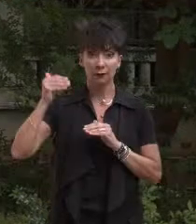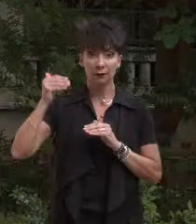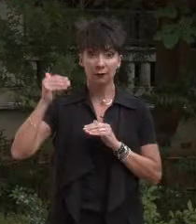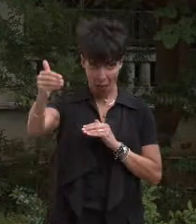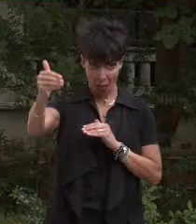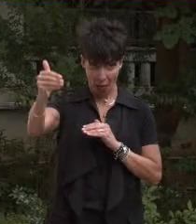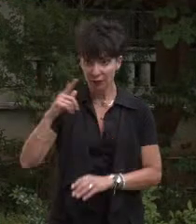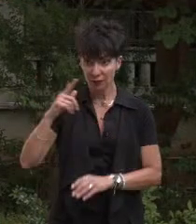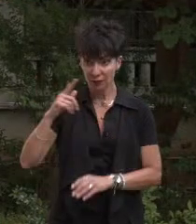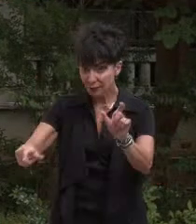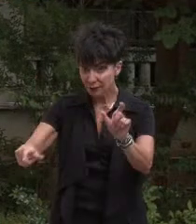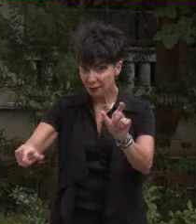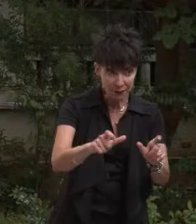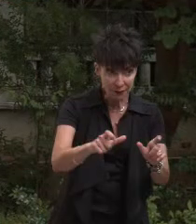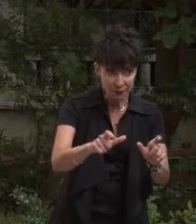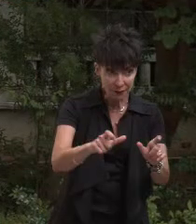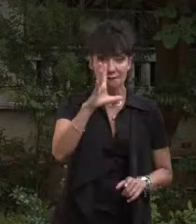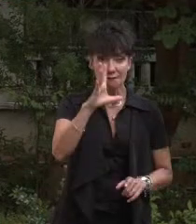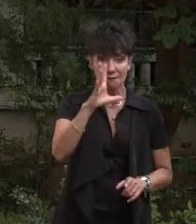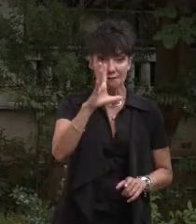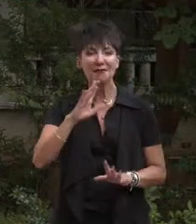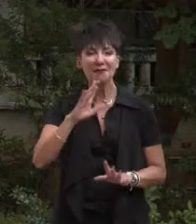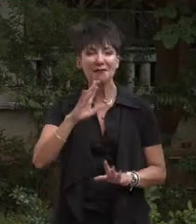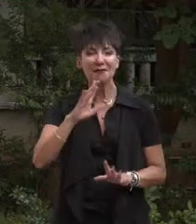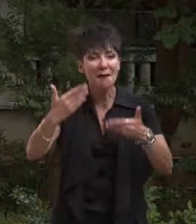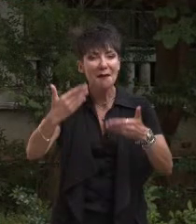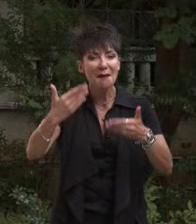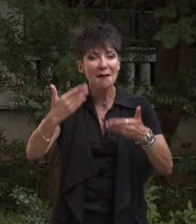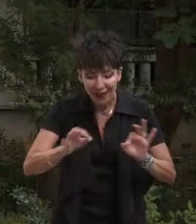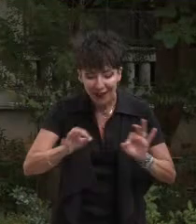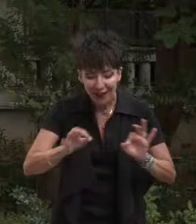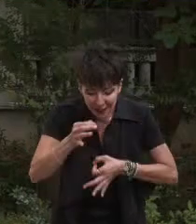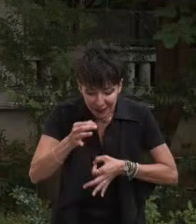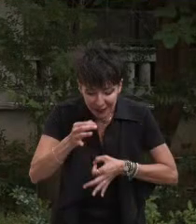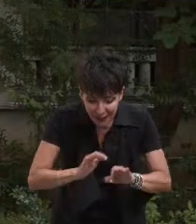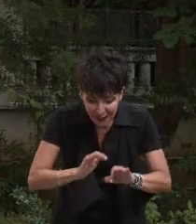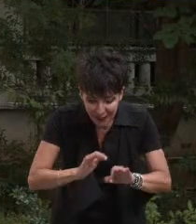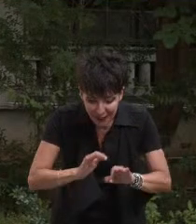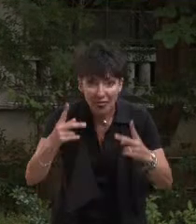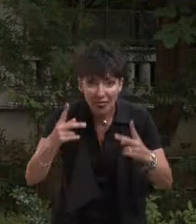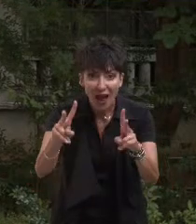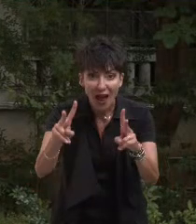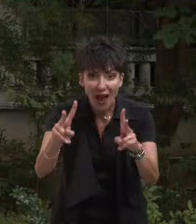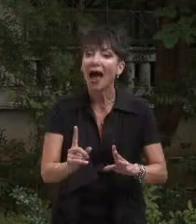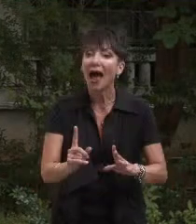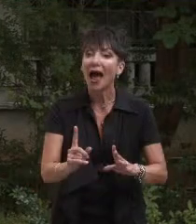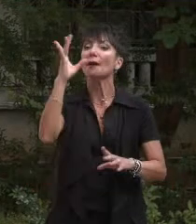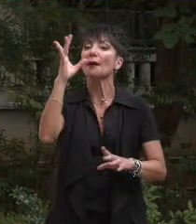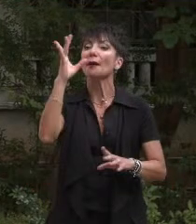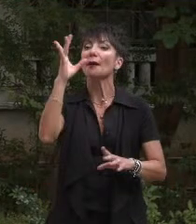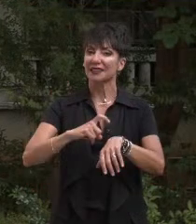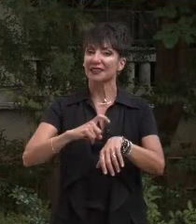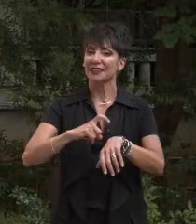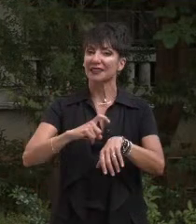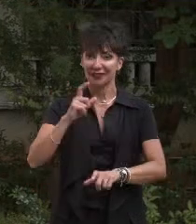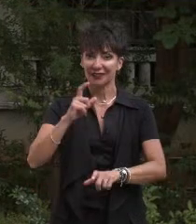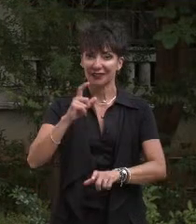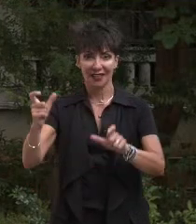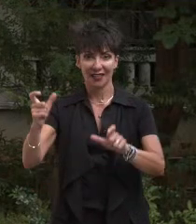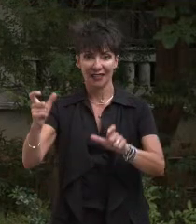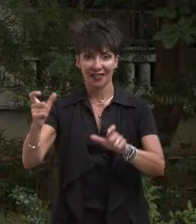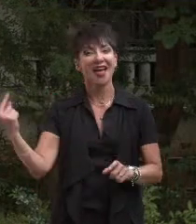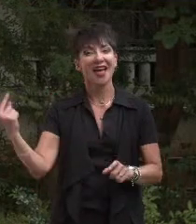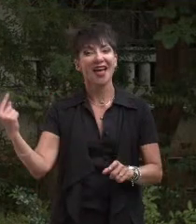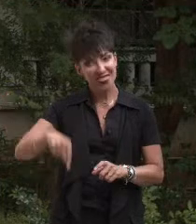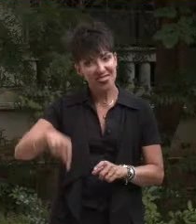students, you will have a real nice story to tell to your sons. One day, you, at the Numismatic Museum,